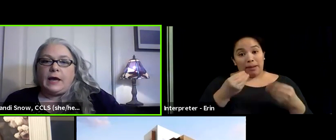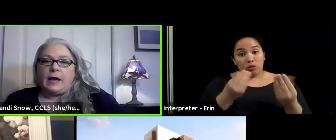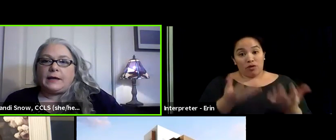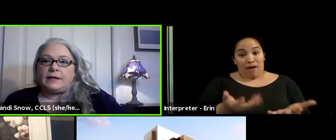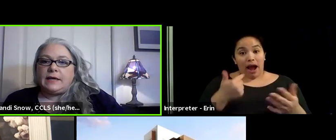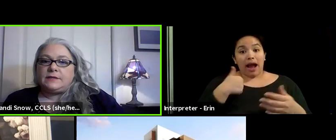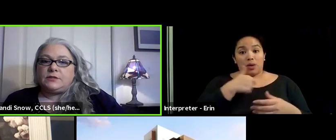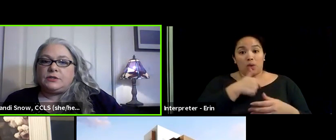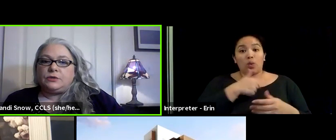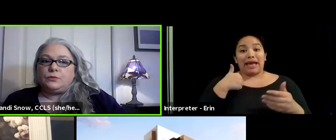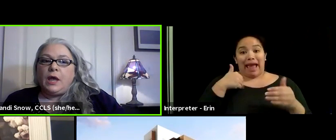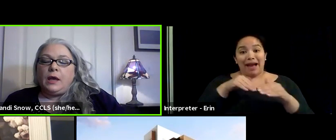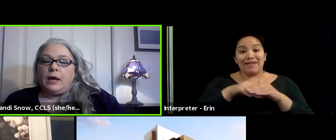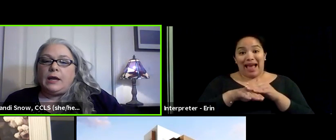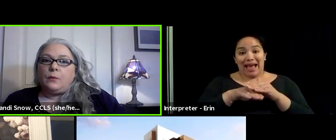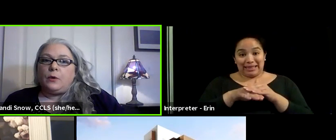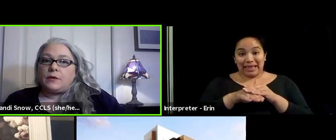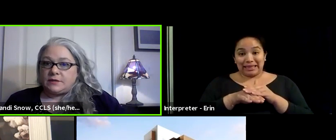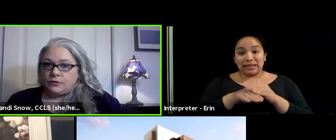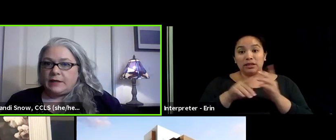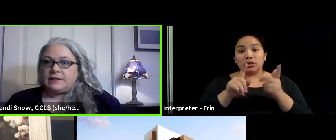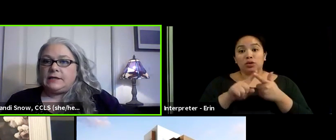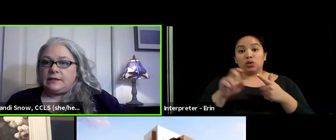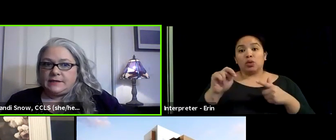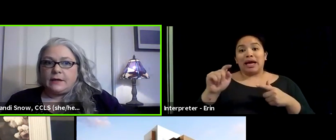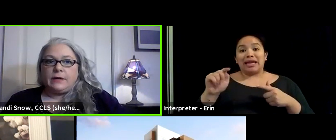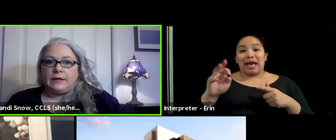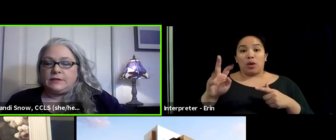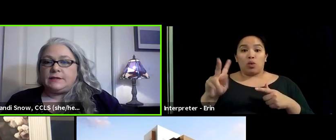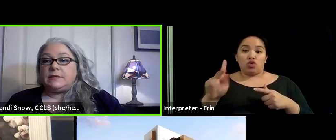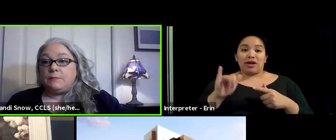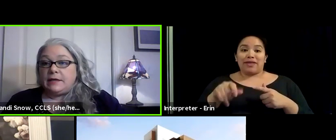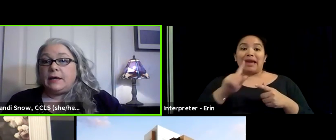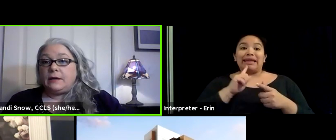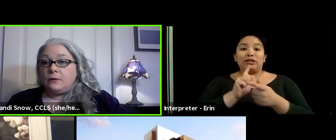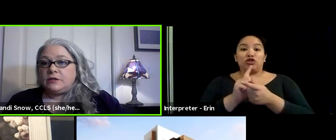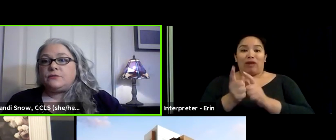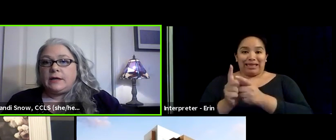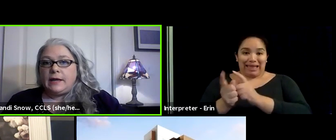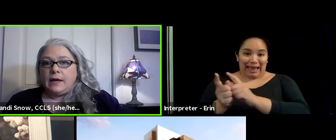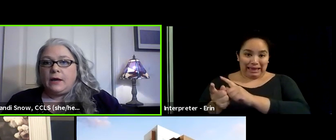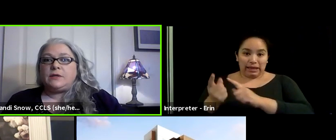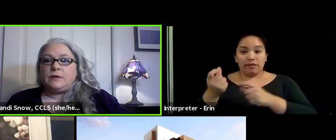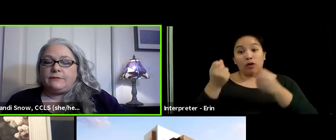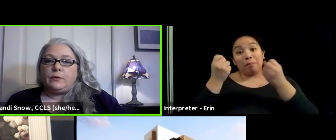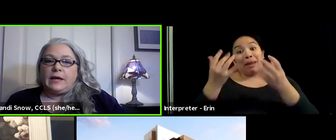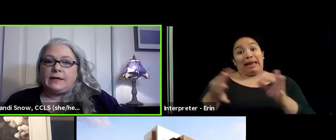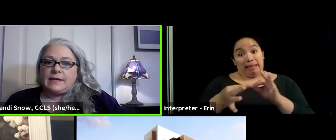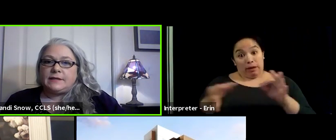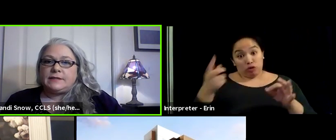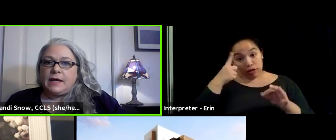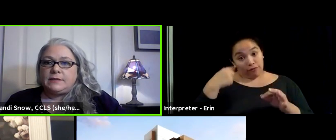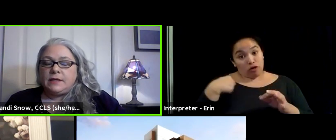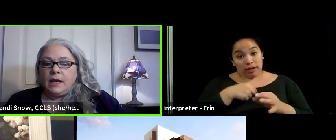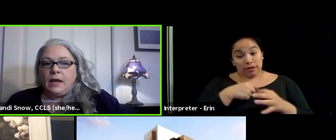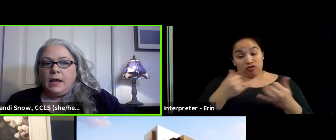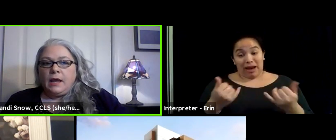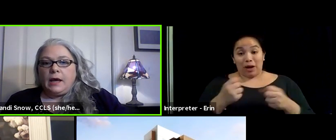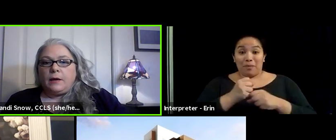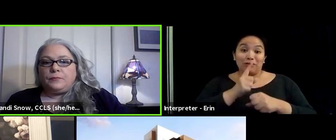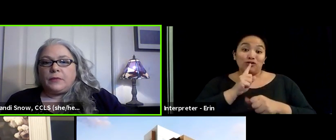have access to a network that is translating these declarations into many languages right now so that everyone has